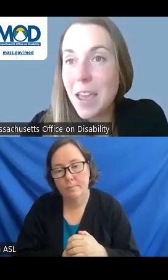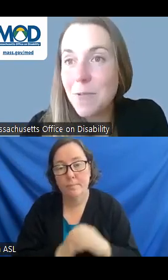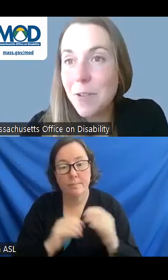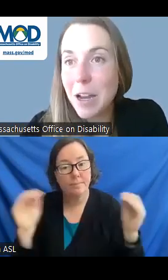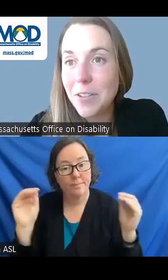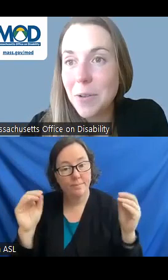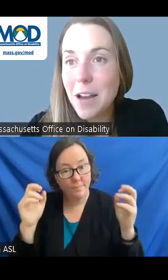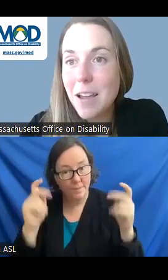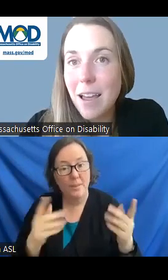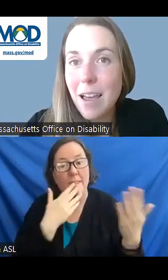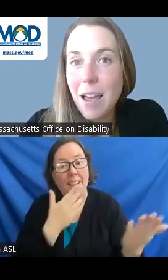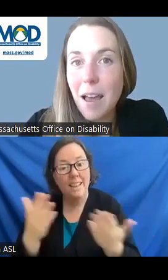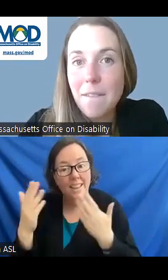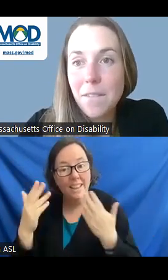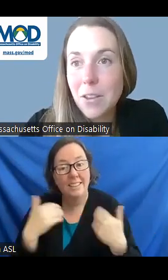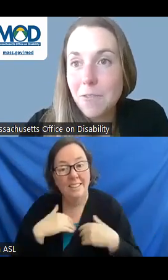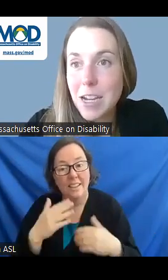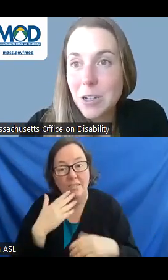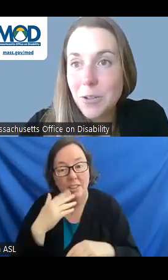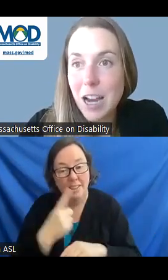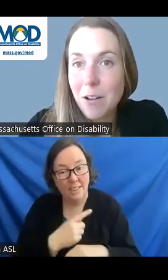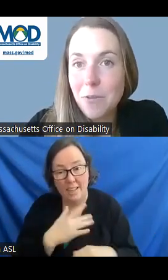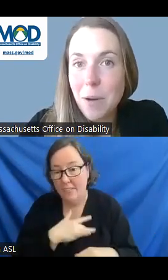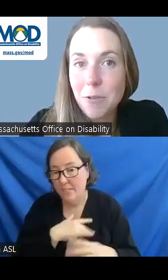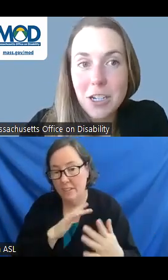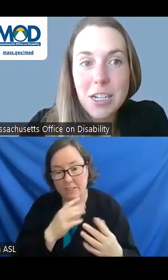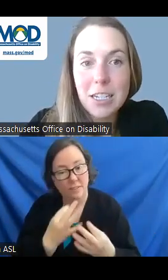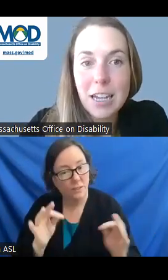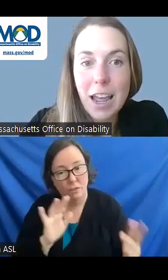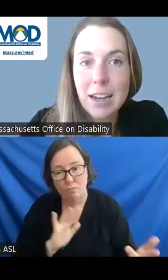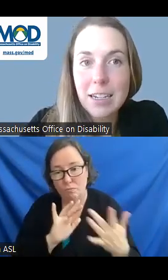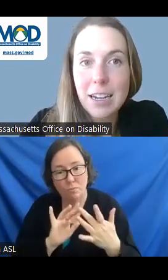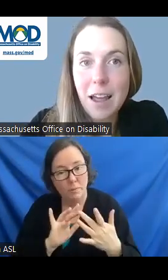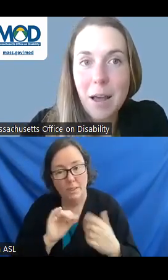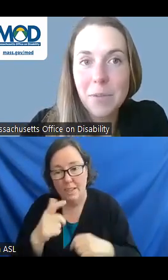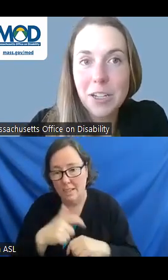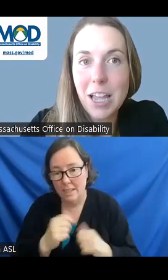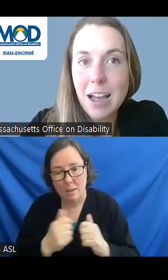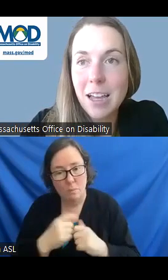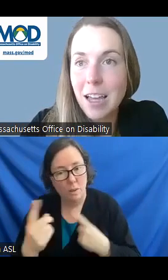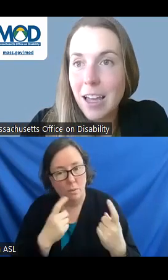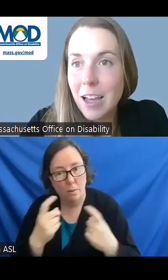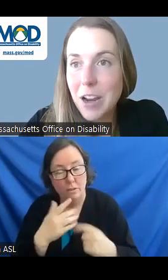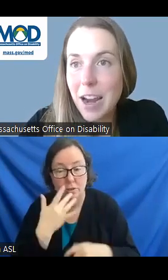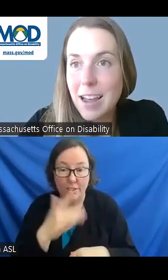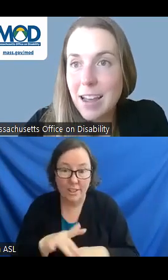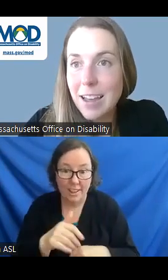All right, well, thank you very much, everyone. Feel free to reach out if you have questions, and good luck